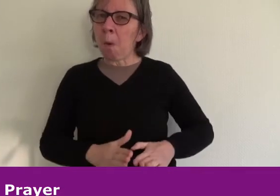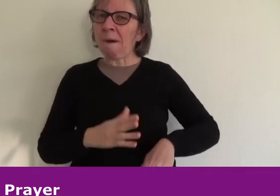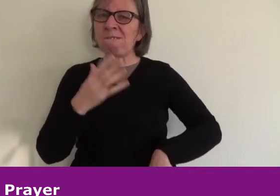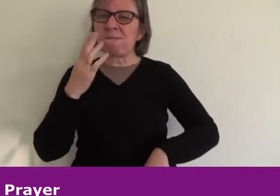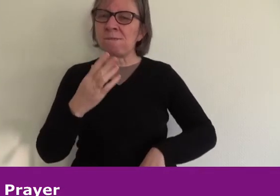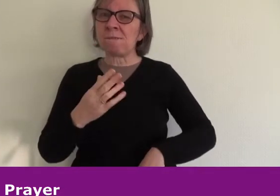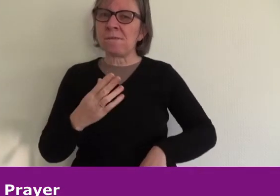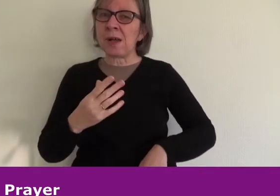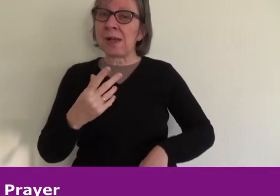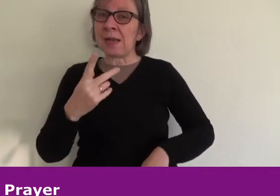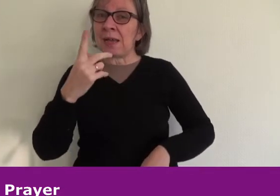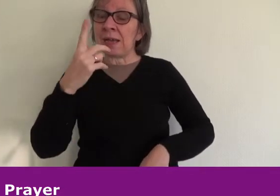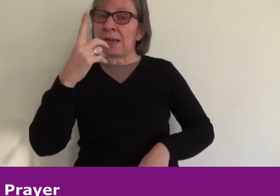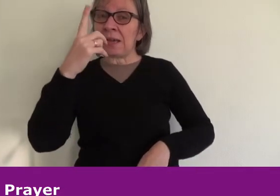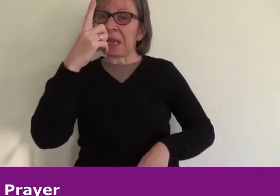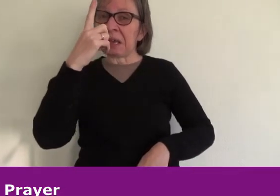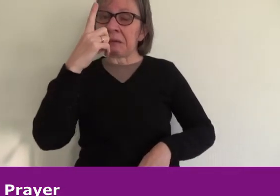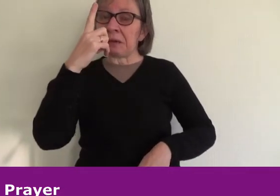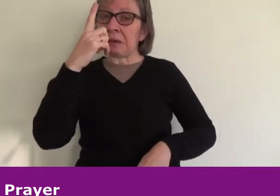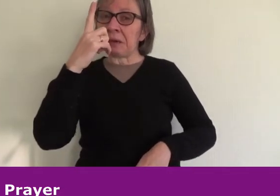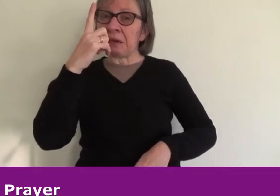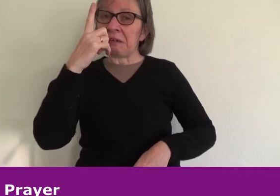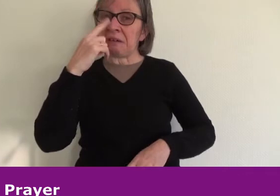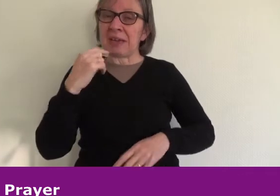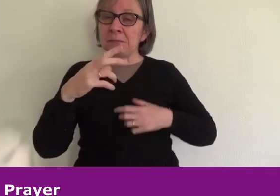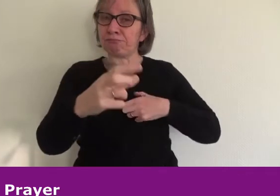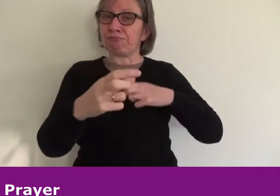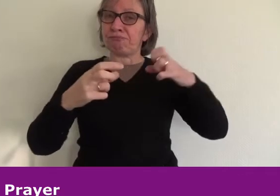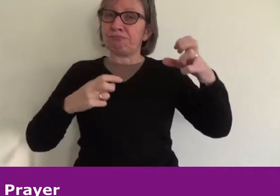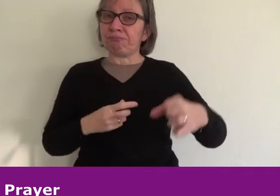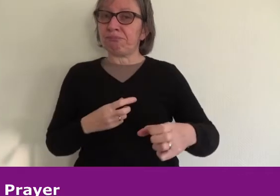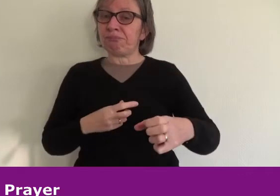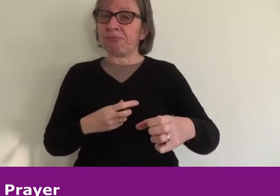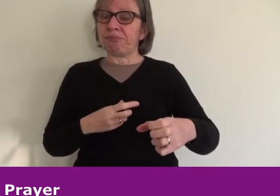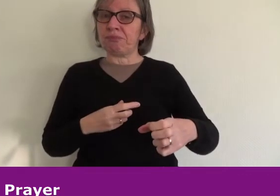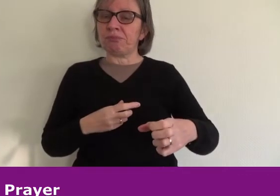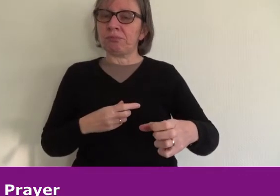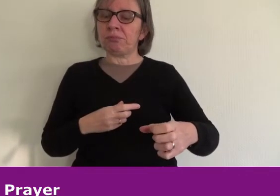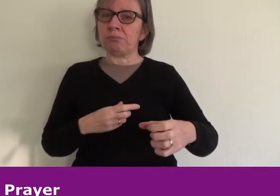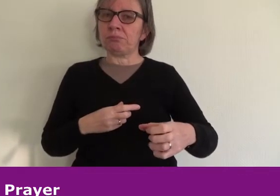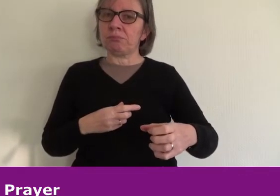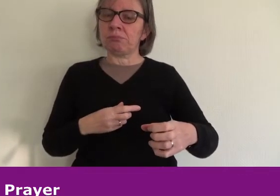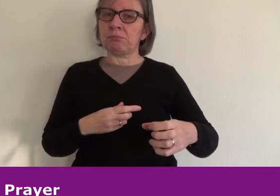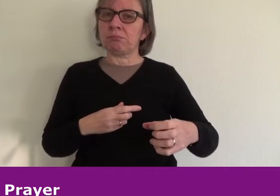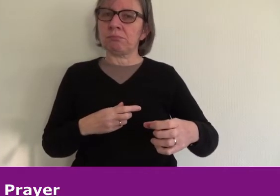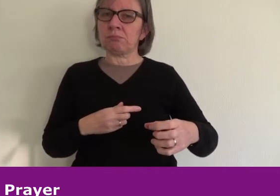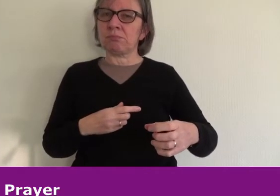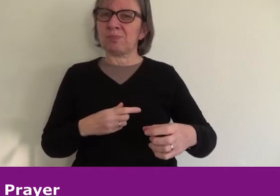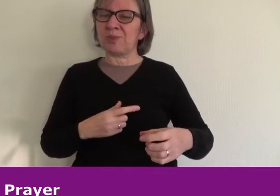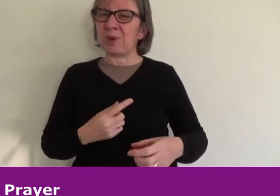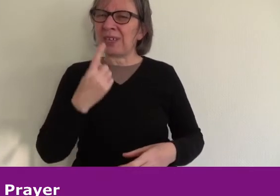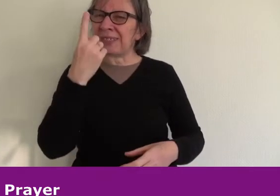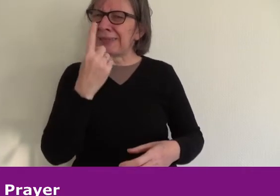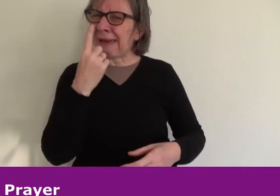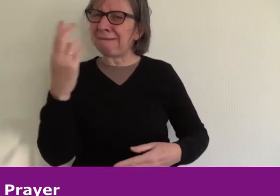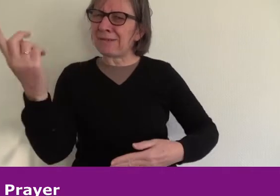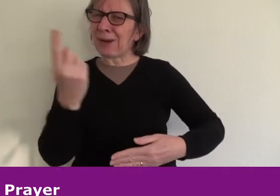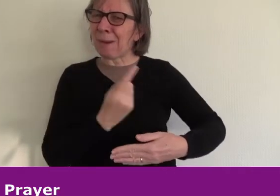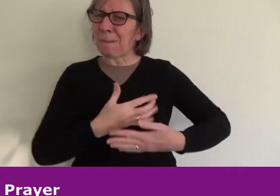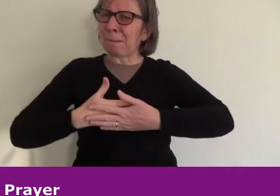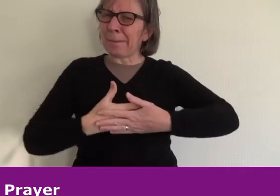our humanity so that you might experience also our mortality. Only